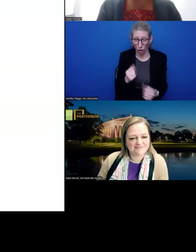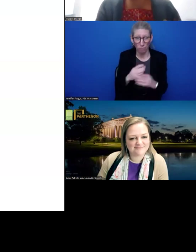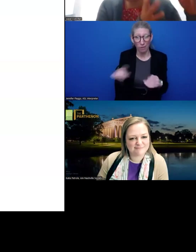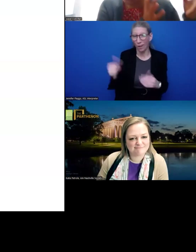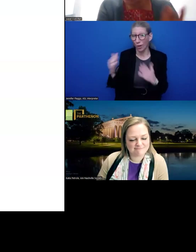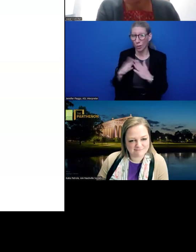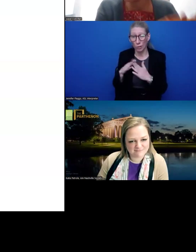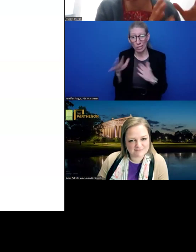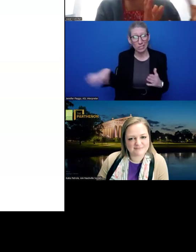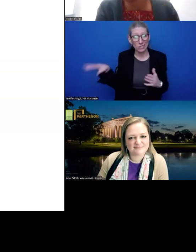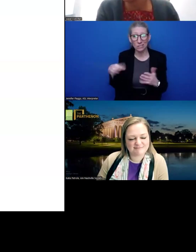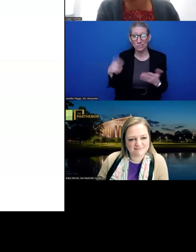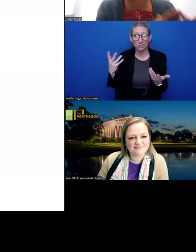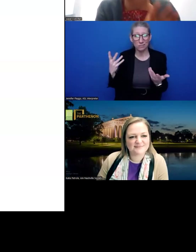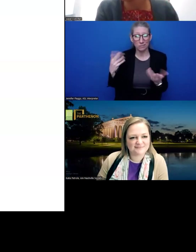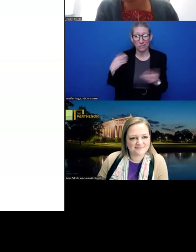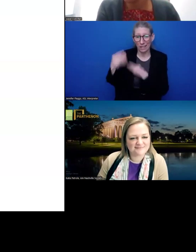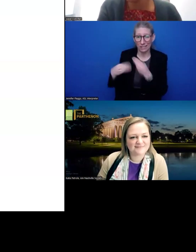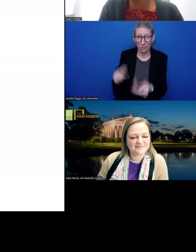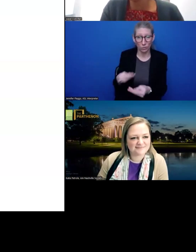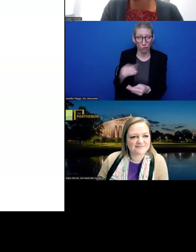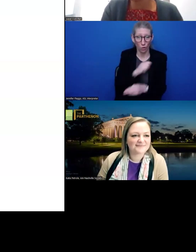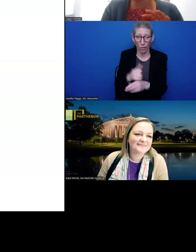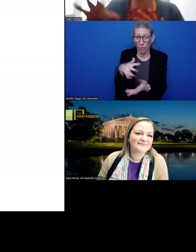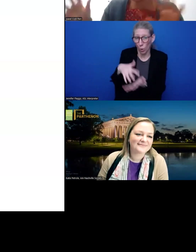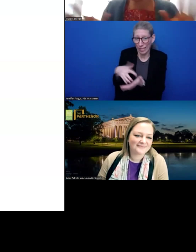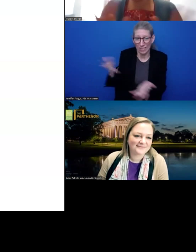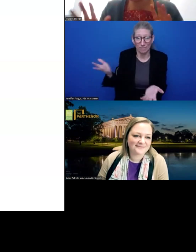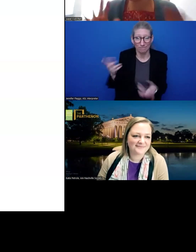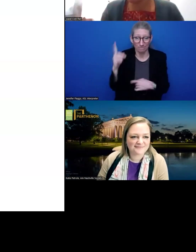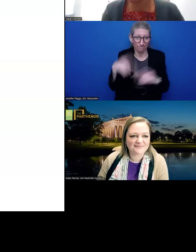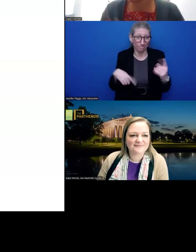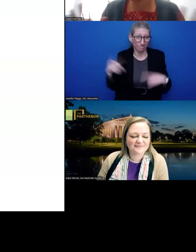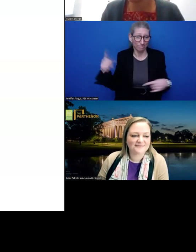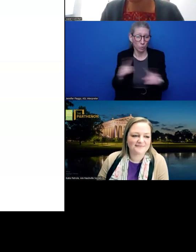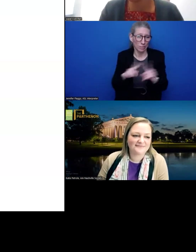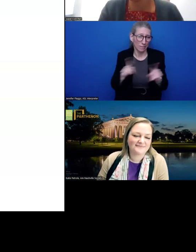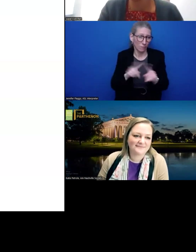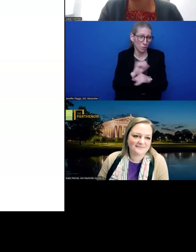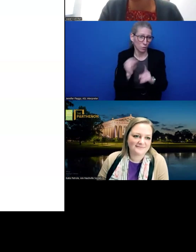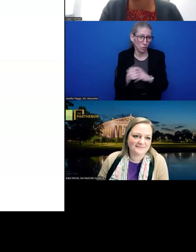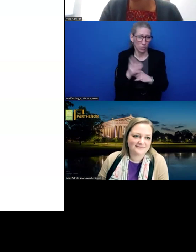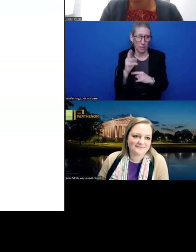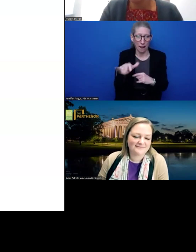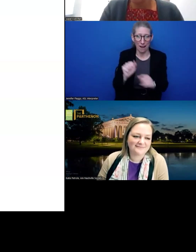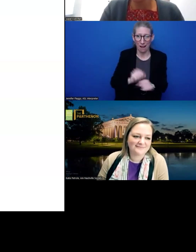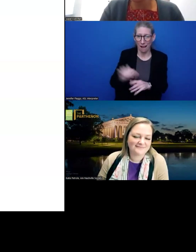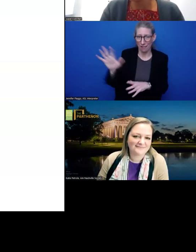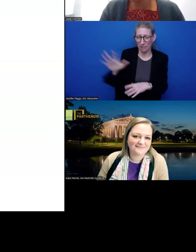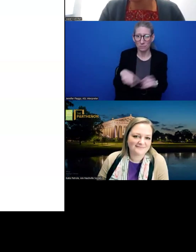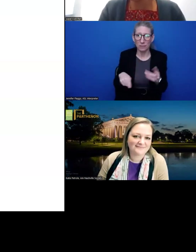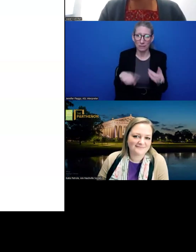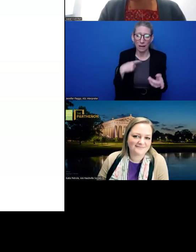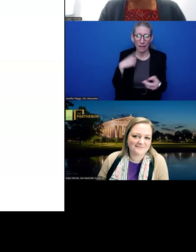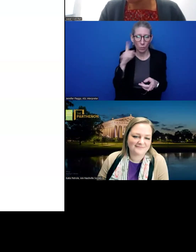communities, the ancestral authorities are weak. So there are different situations in the Maya highlands, but I think that we need